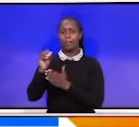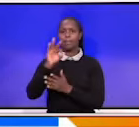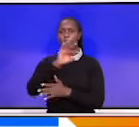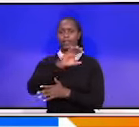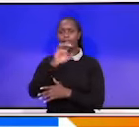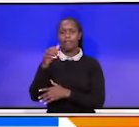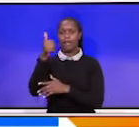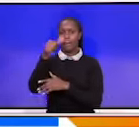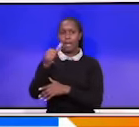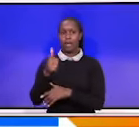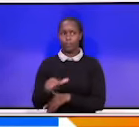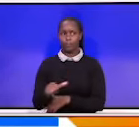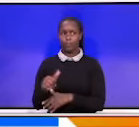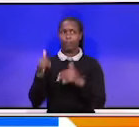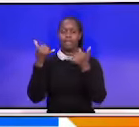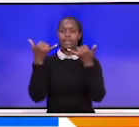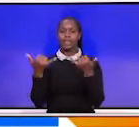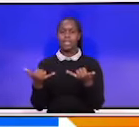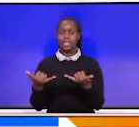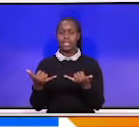time.